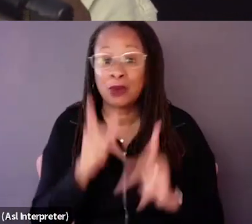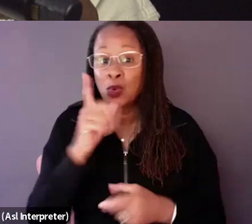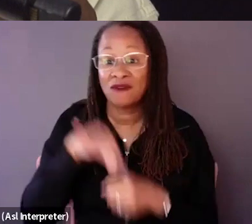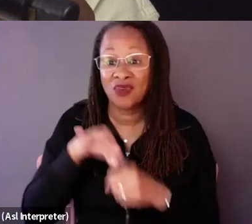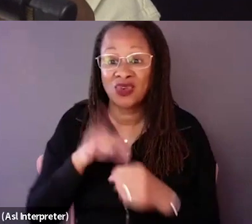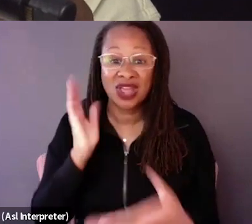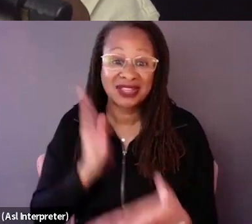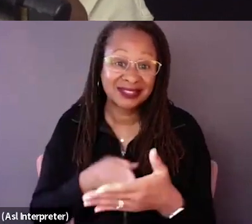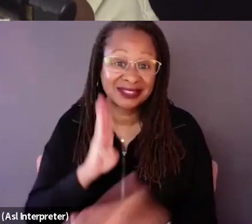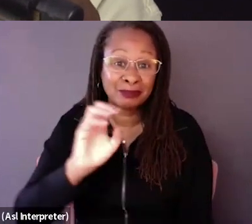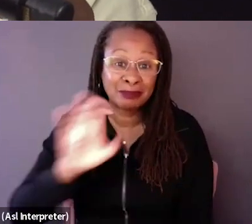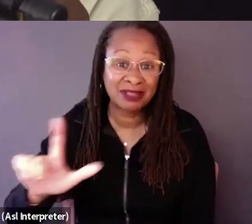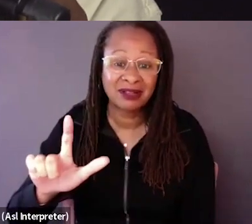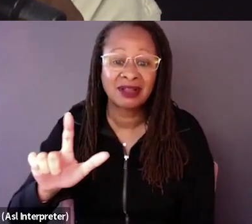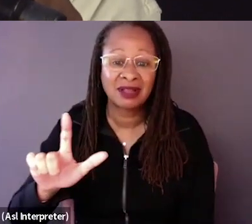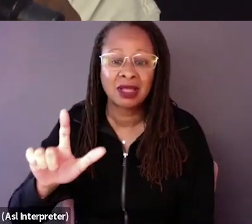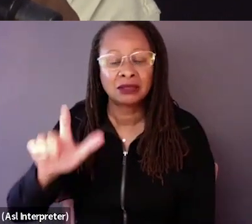corrupt?